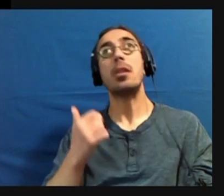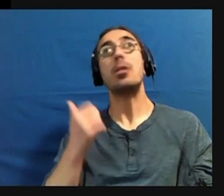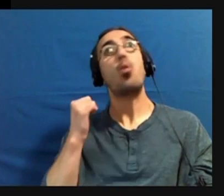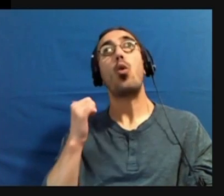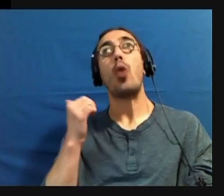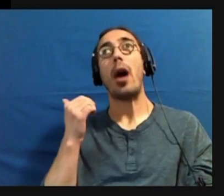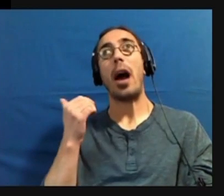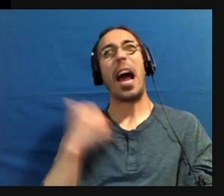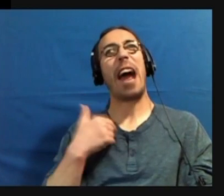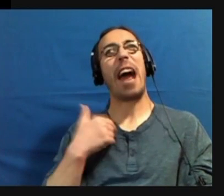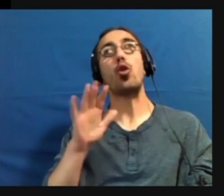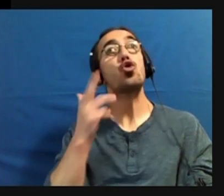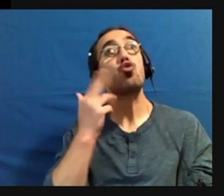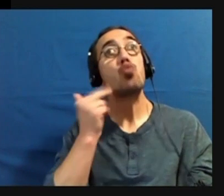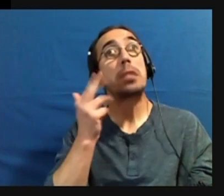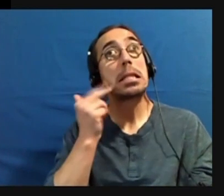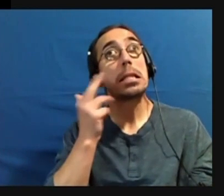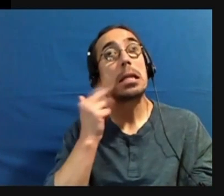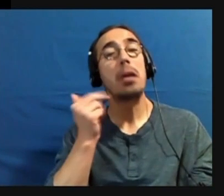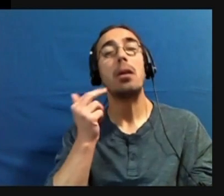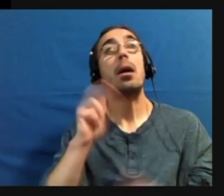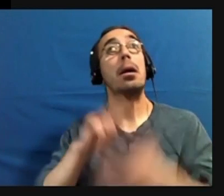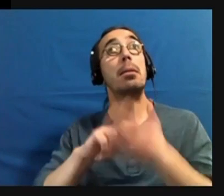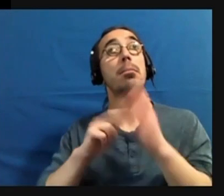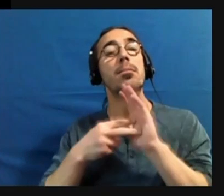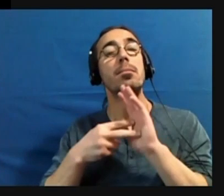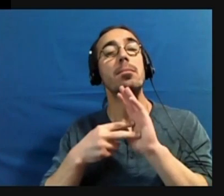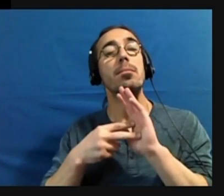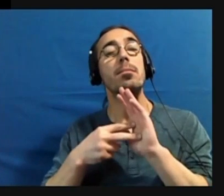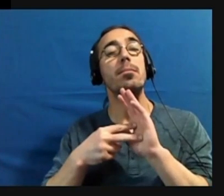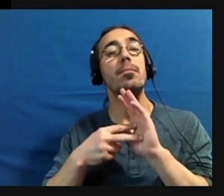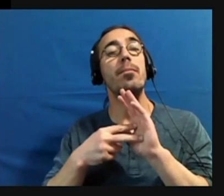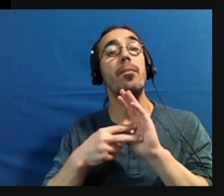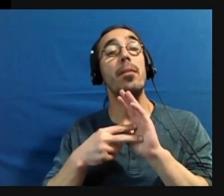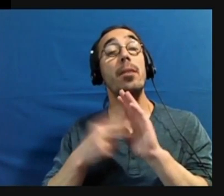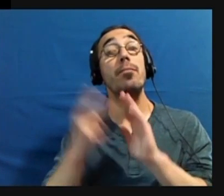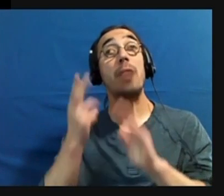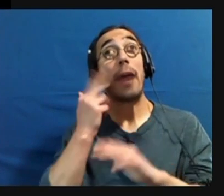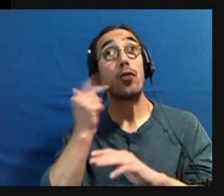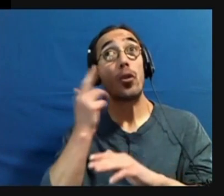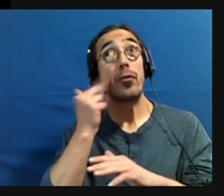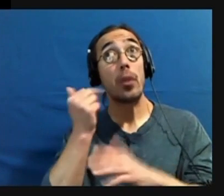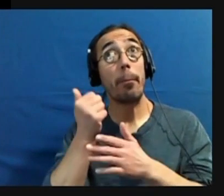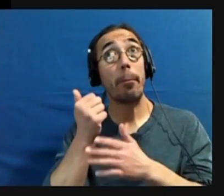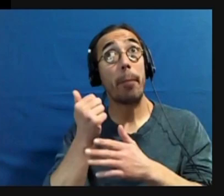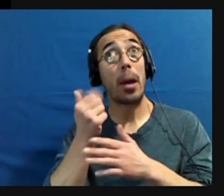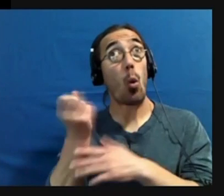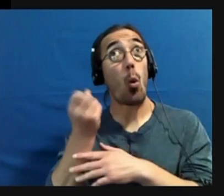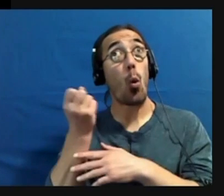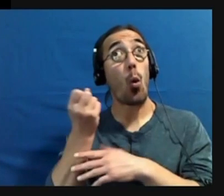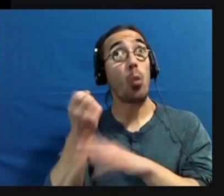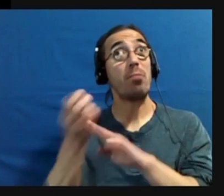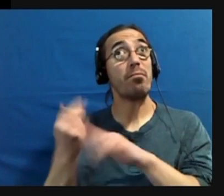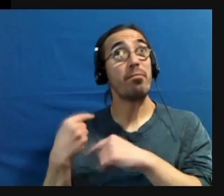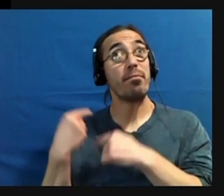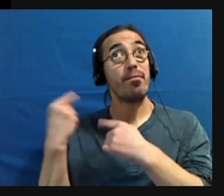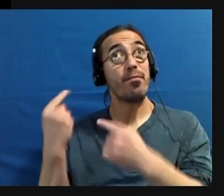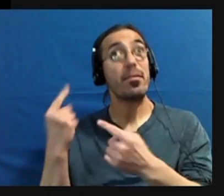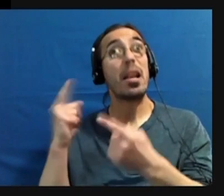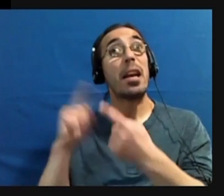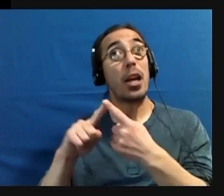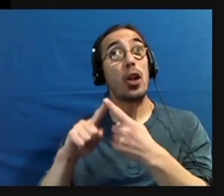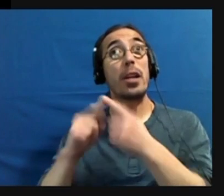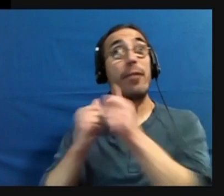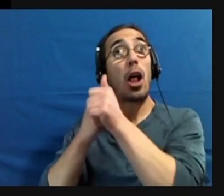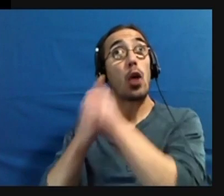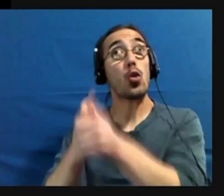have those treats, and so have treats been withheld from him until he has compliant